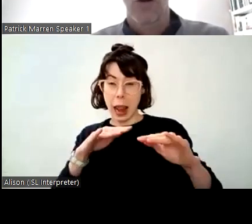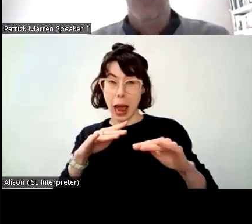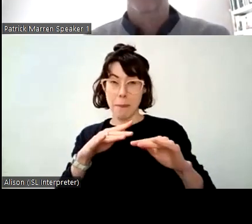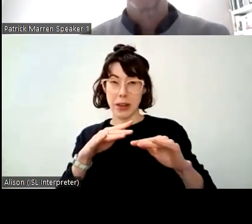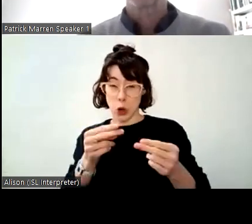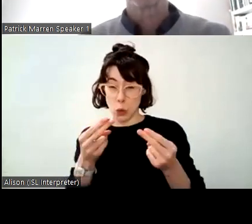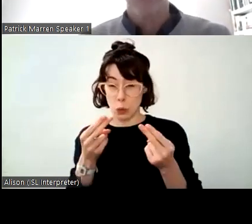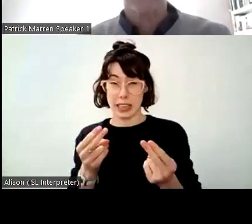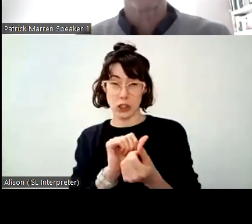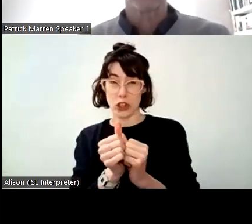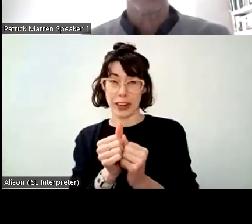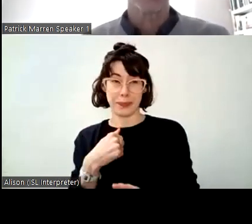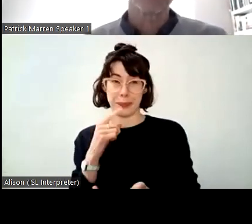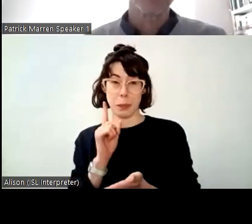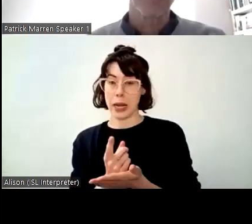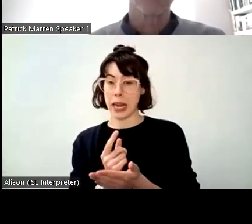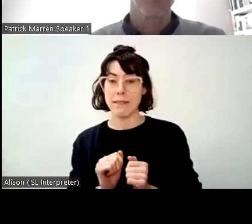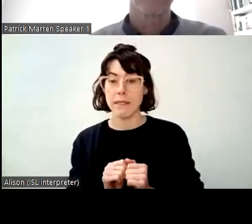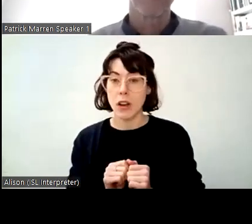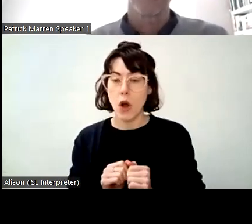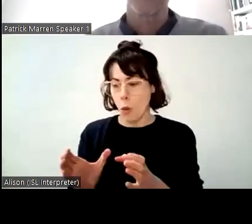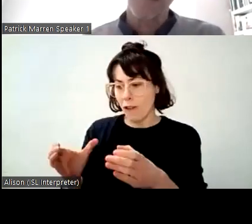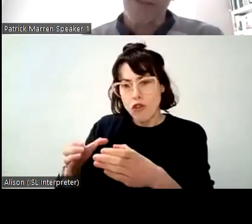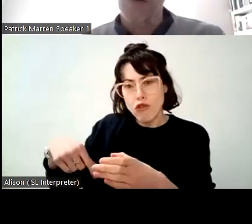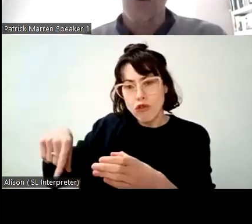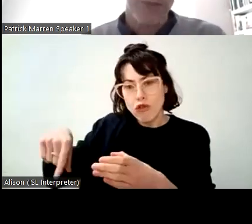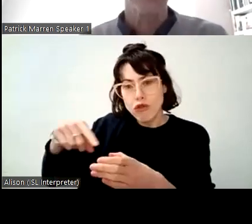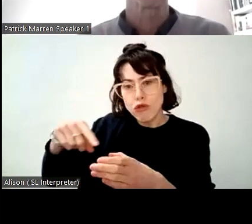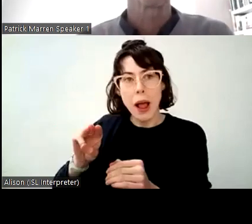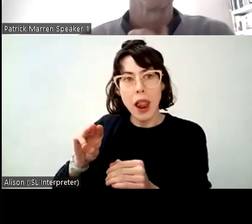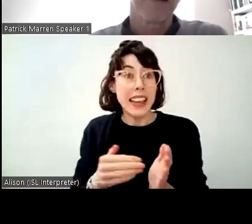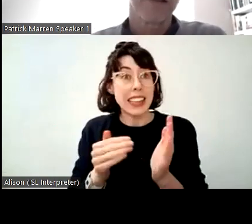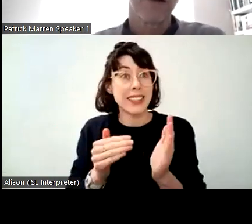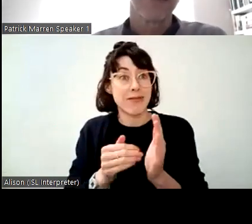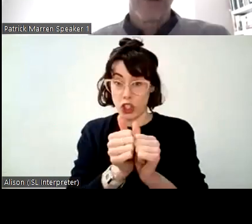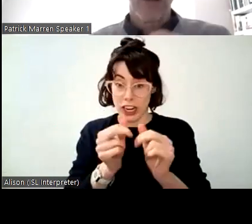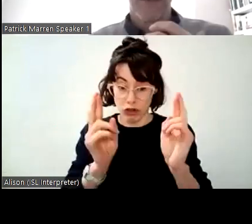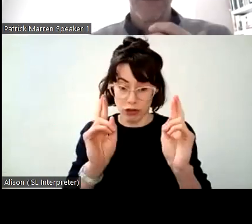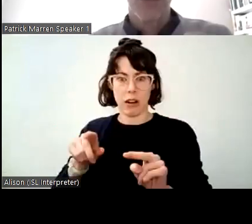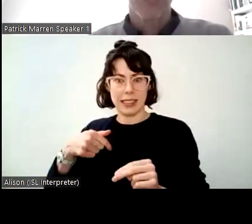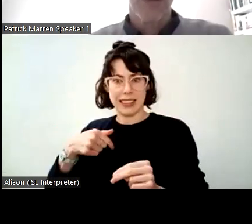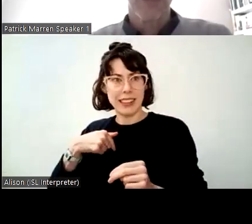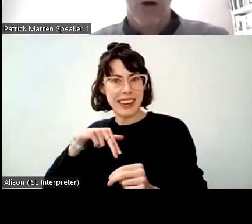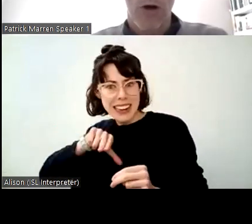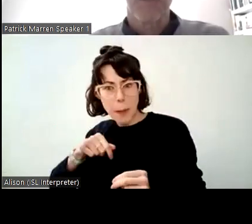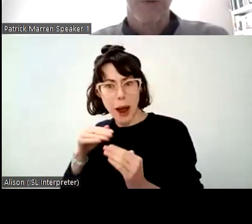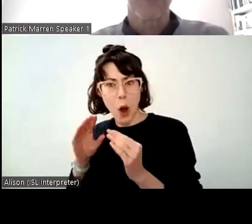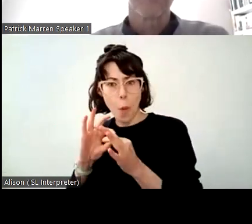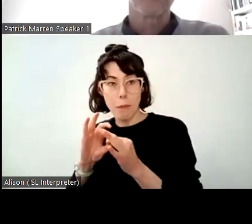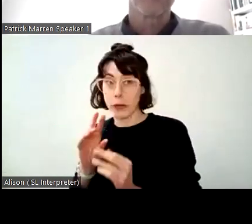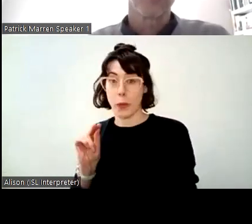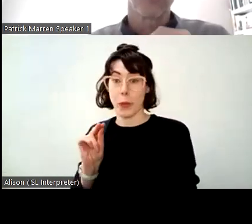We've got cohorts of people who want to see change, but not where it affects them in their own particular backyard. We've got issues around the